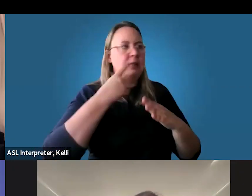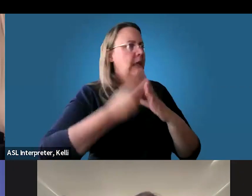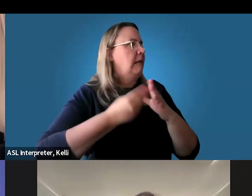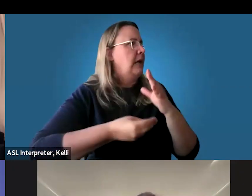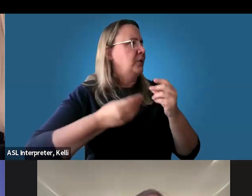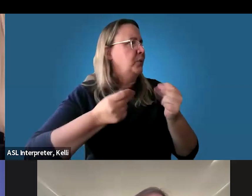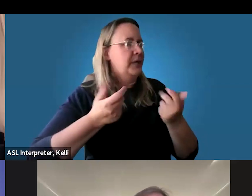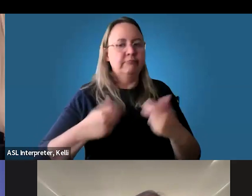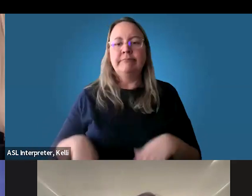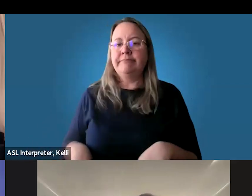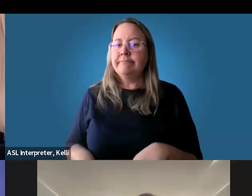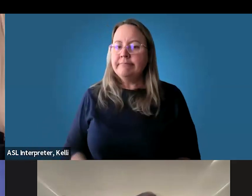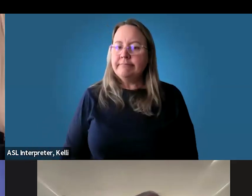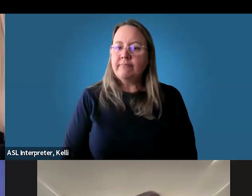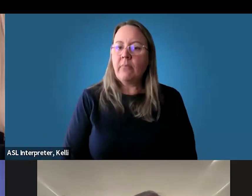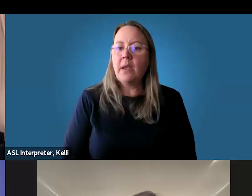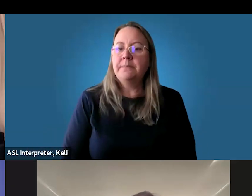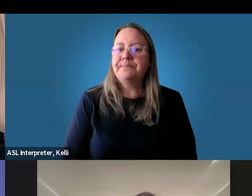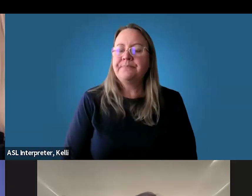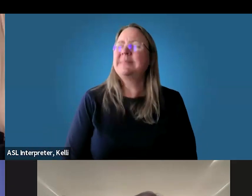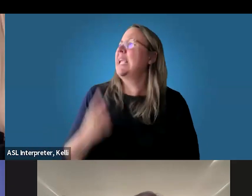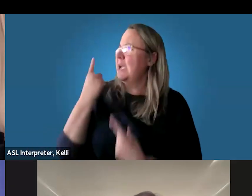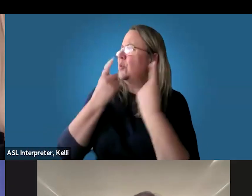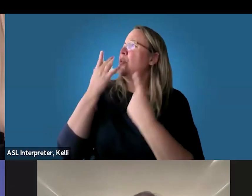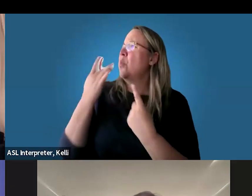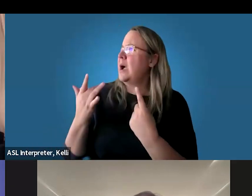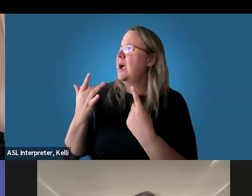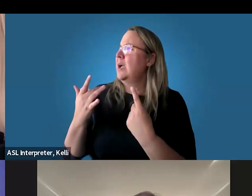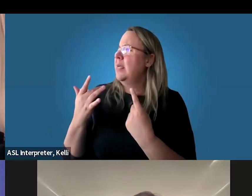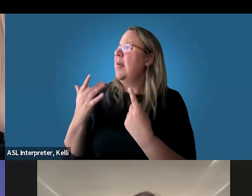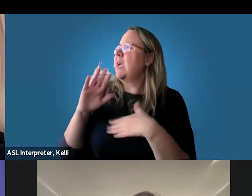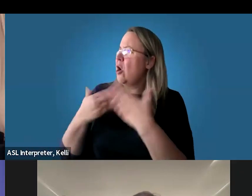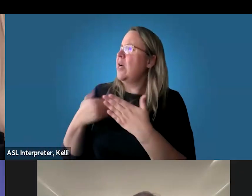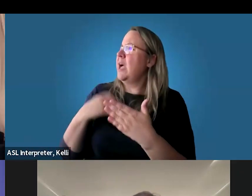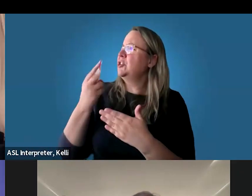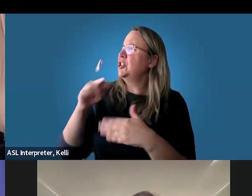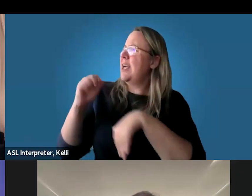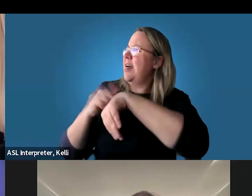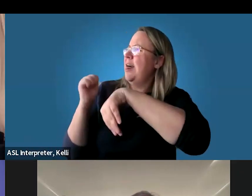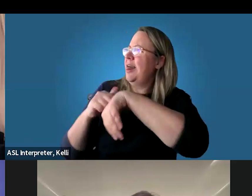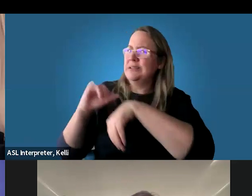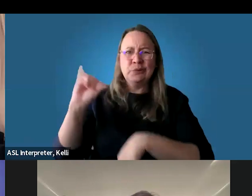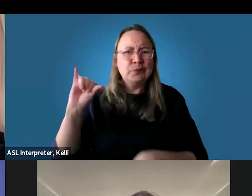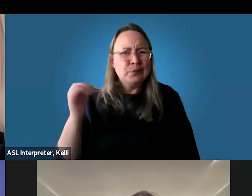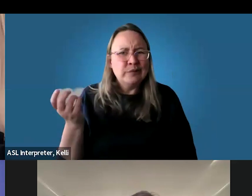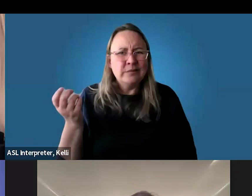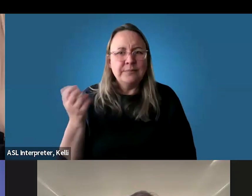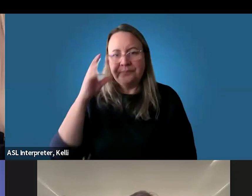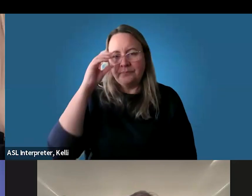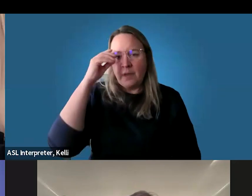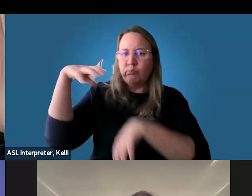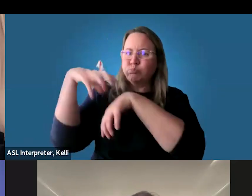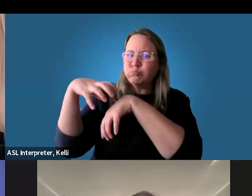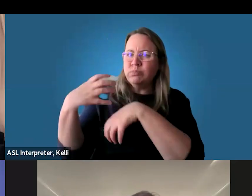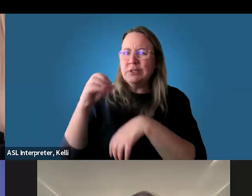lifespan? Mhm. Yeah, I wonder why they evolved to have shells across so many of their species. Like, were